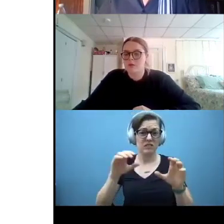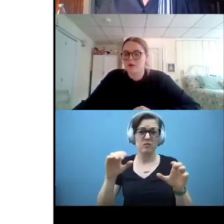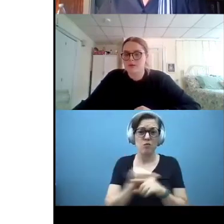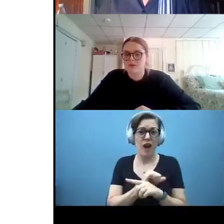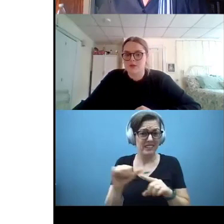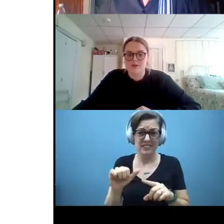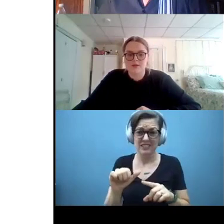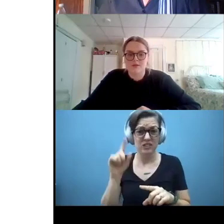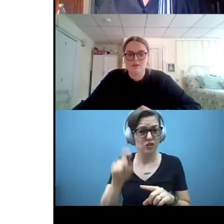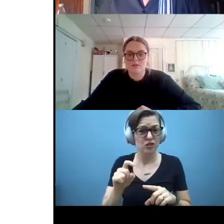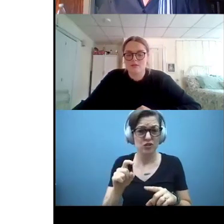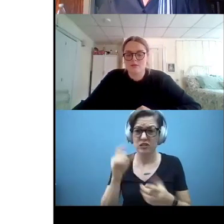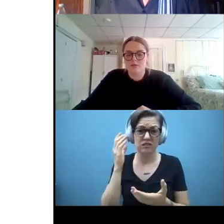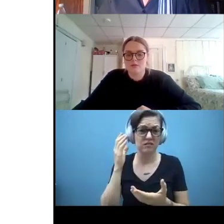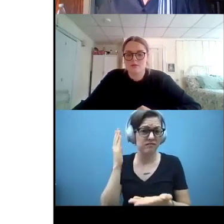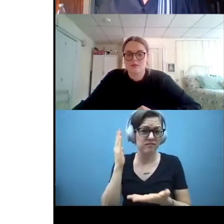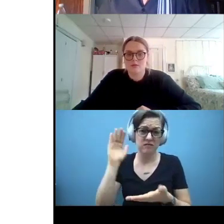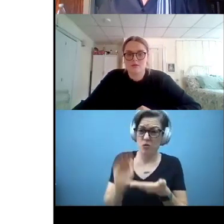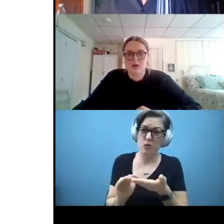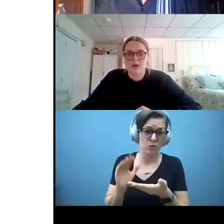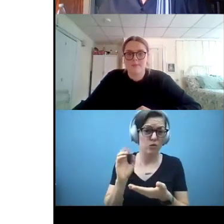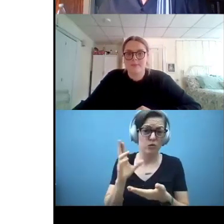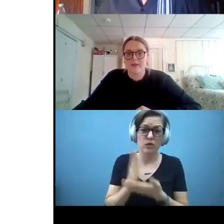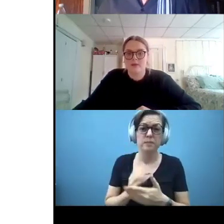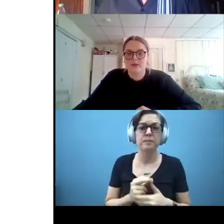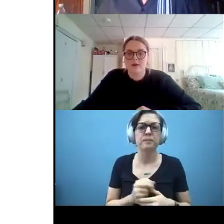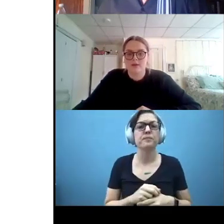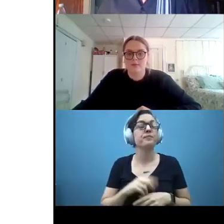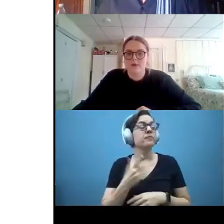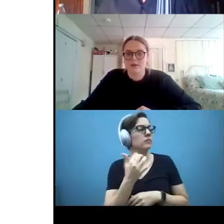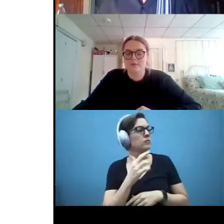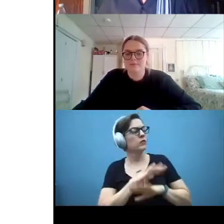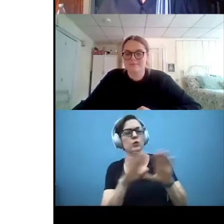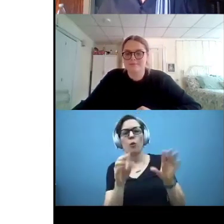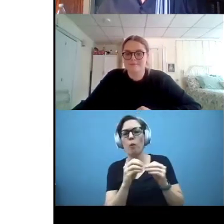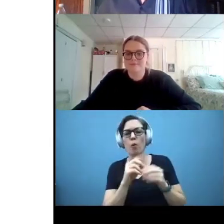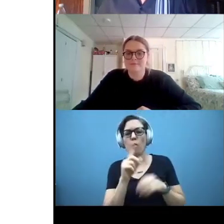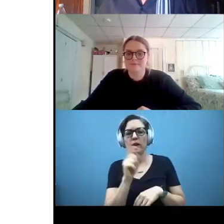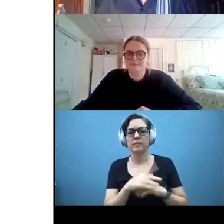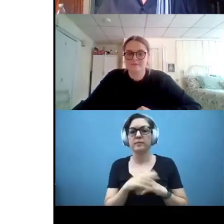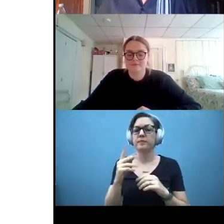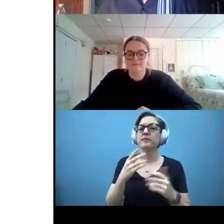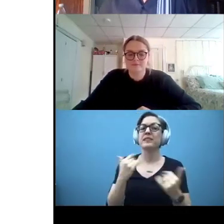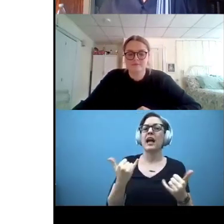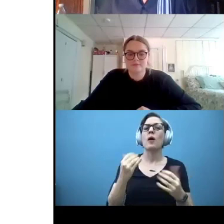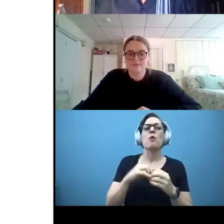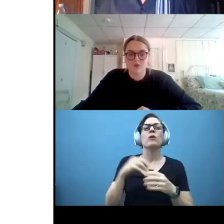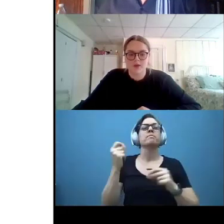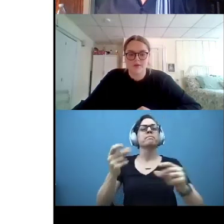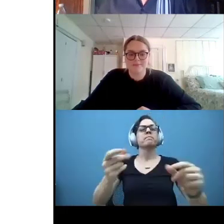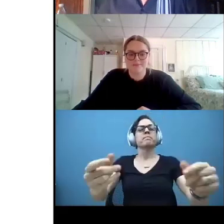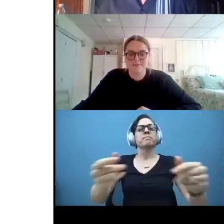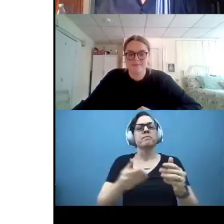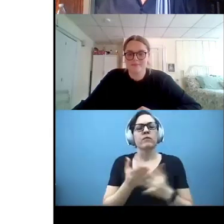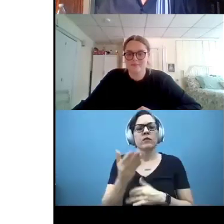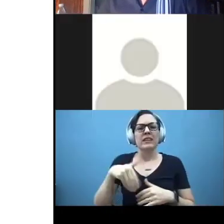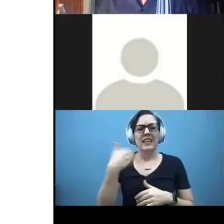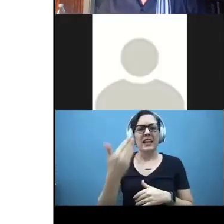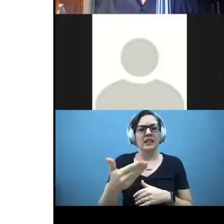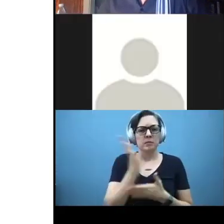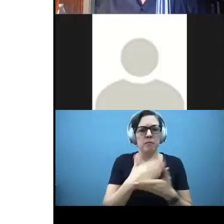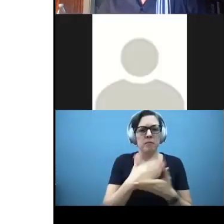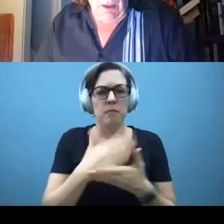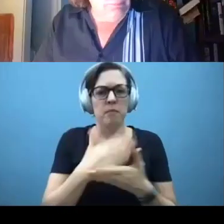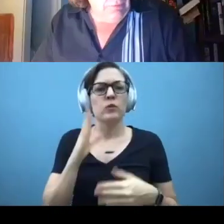No more questions. Okay. Well, we're going to move a little bit swiftly through some of this next part. So we're going to look